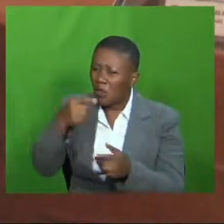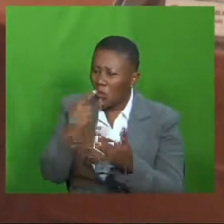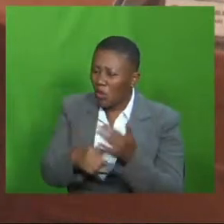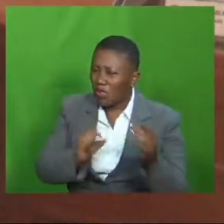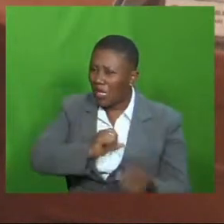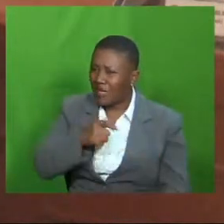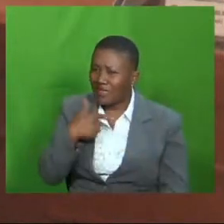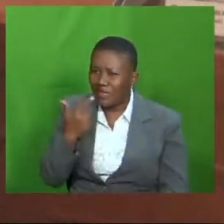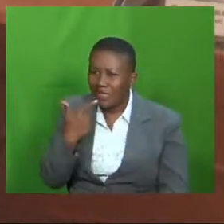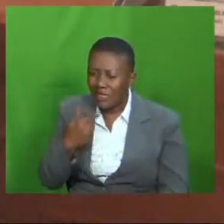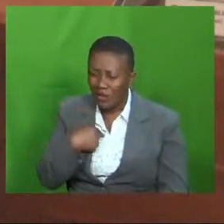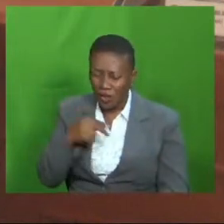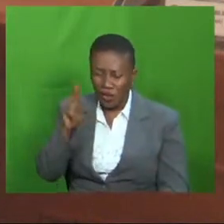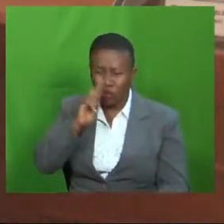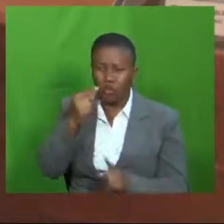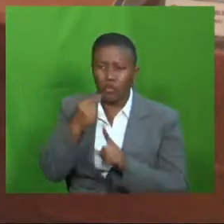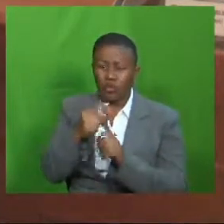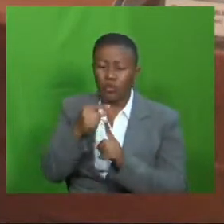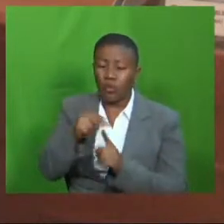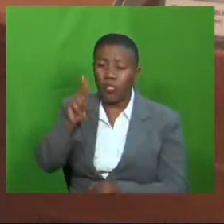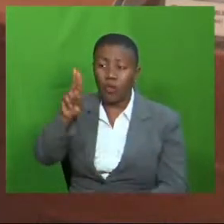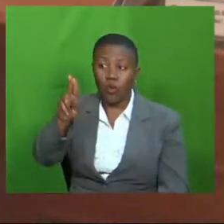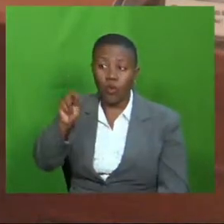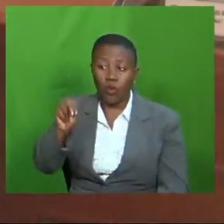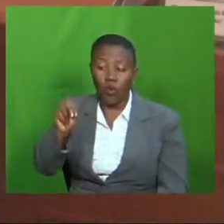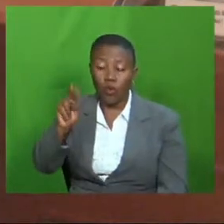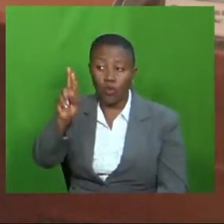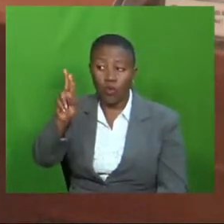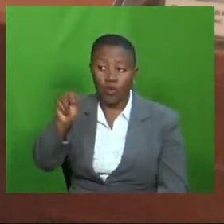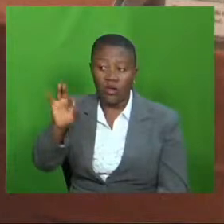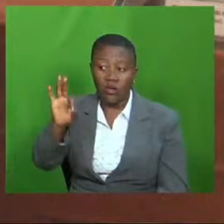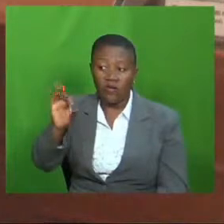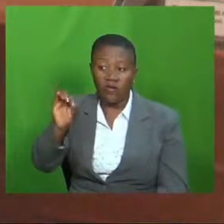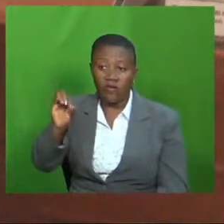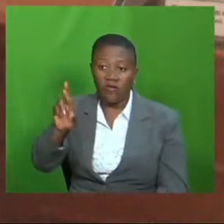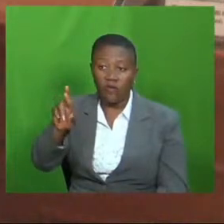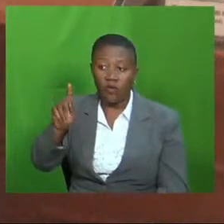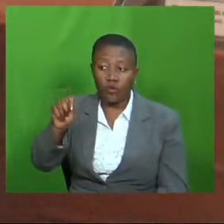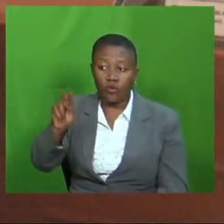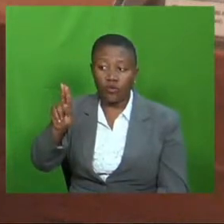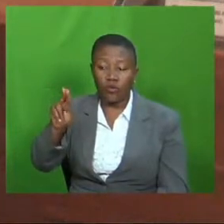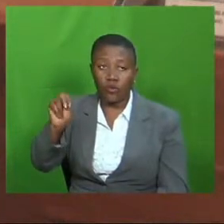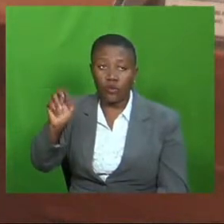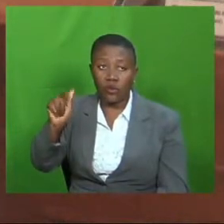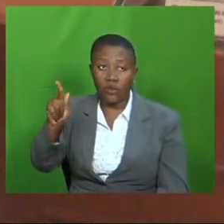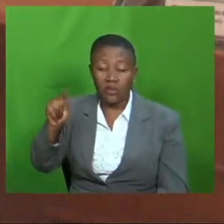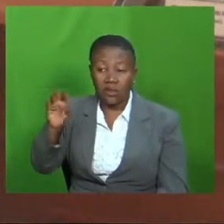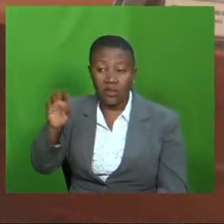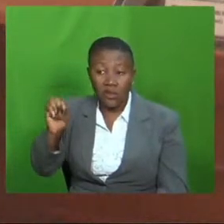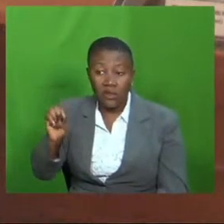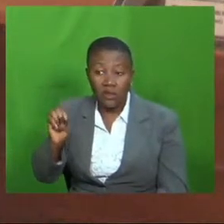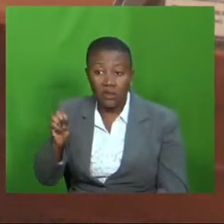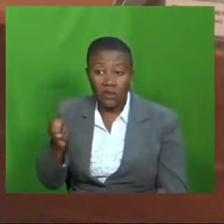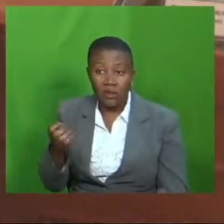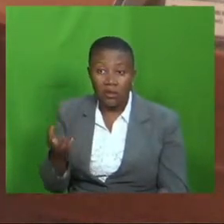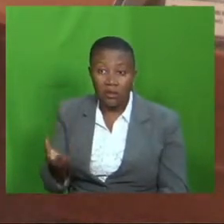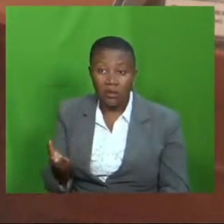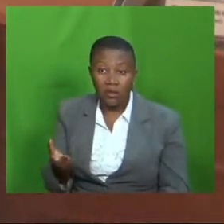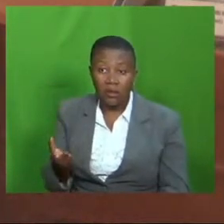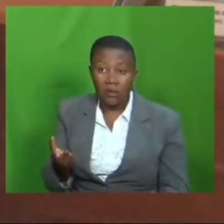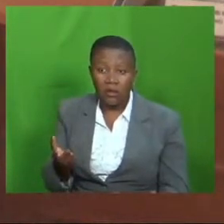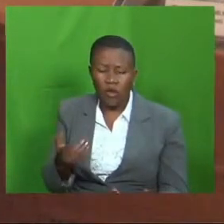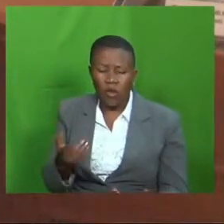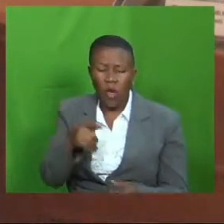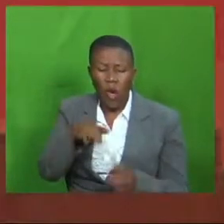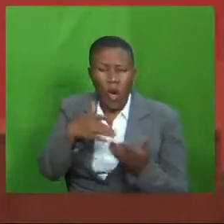Speaker, on almost daily basis, this word has been used in this House. Or is it the case you want to reset the